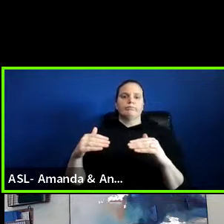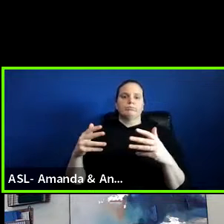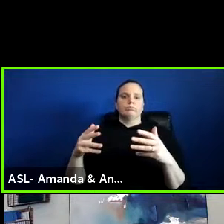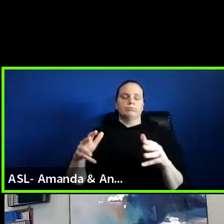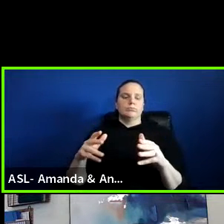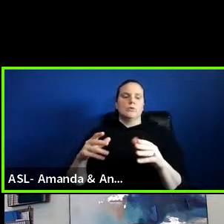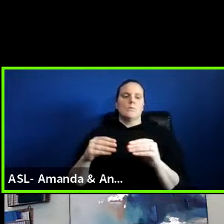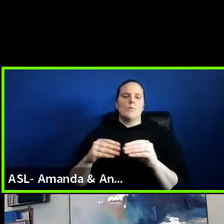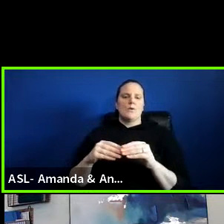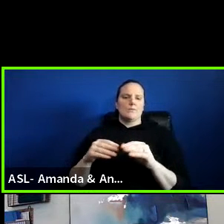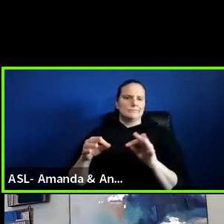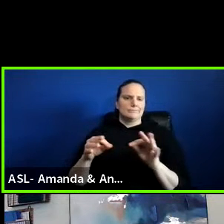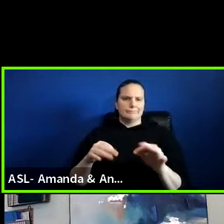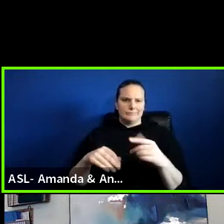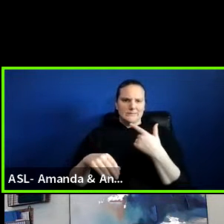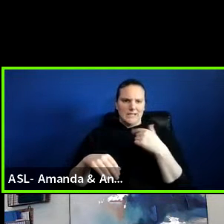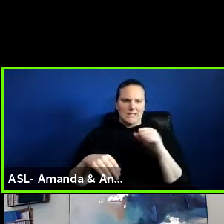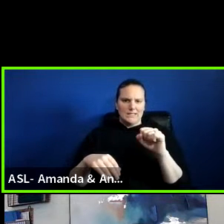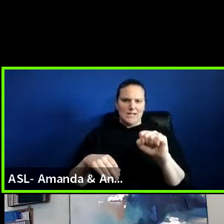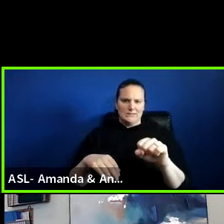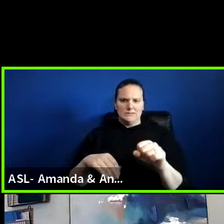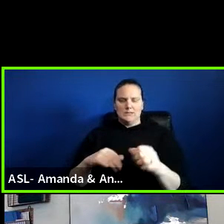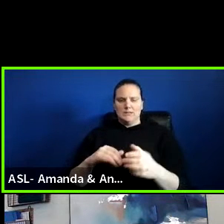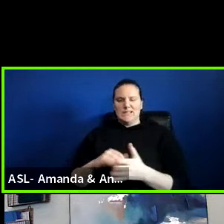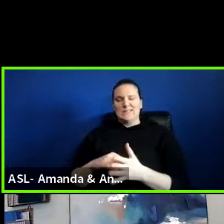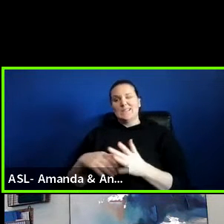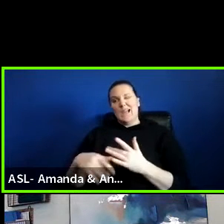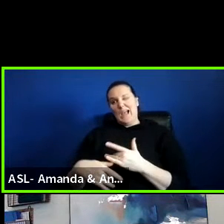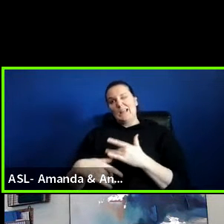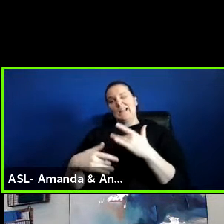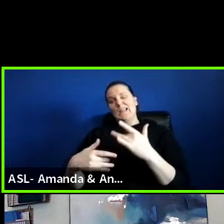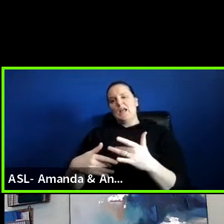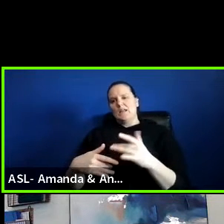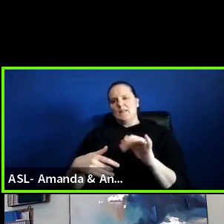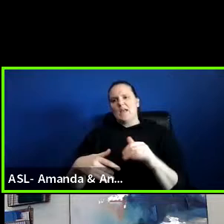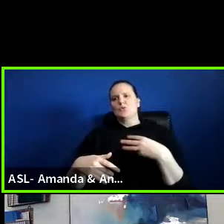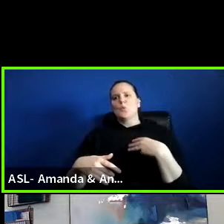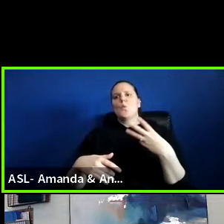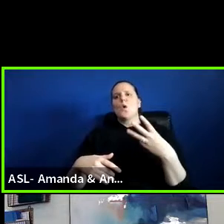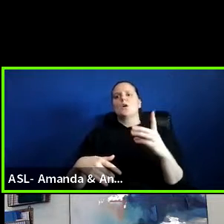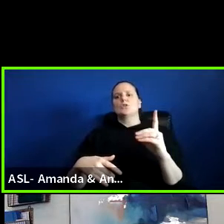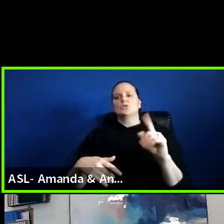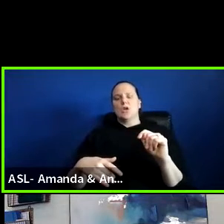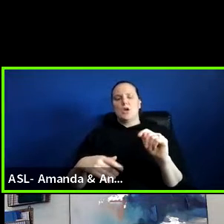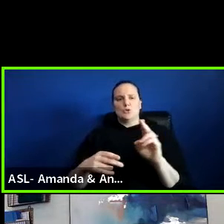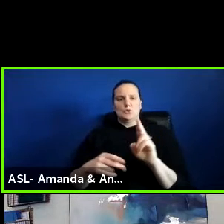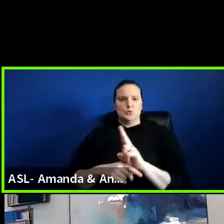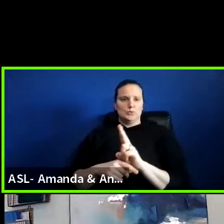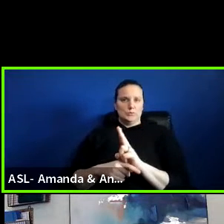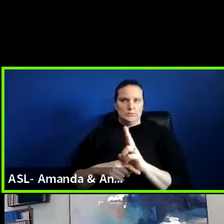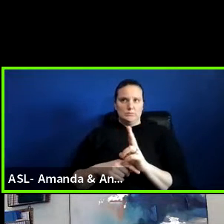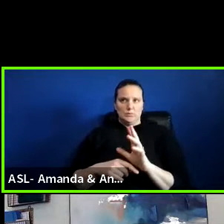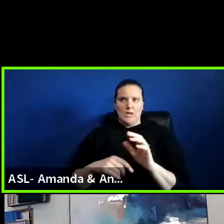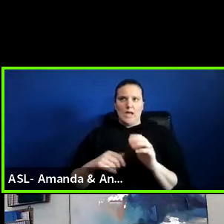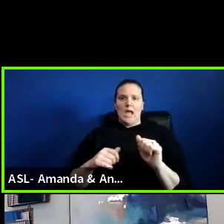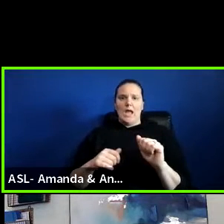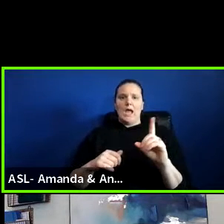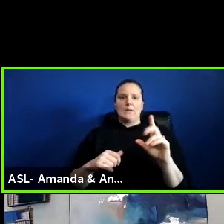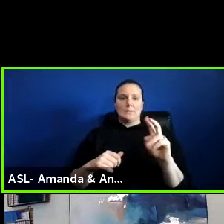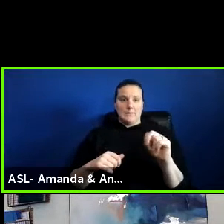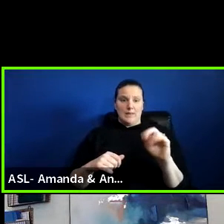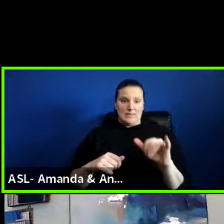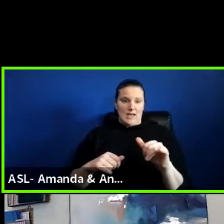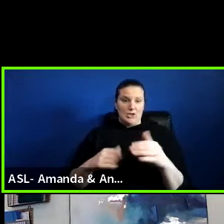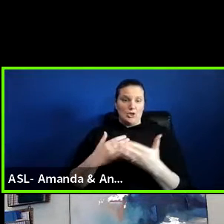more definitely say yes. But I mean, it's highly likely, since that's what WashDOT uses and will be administering it, that if you have a Good to Go